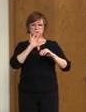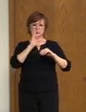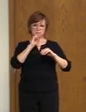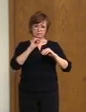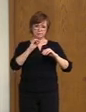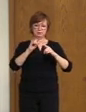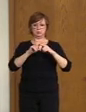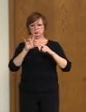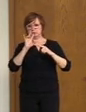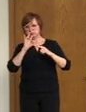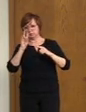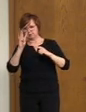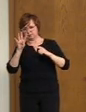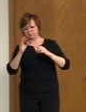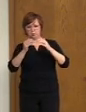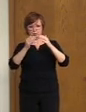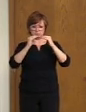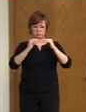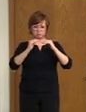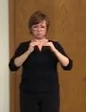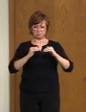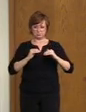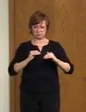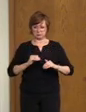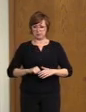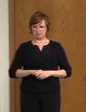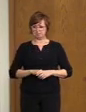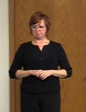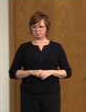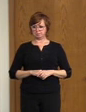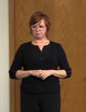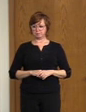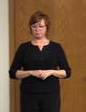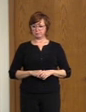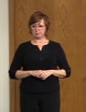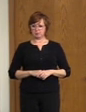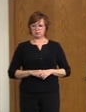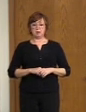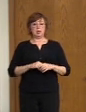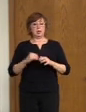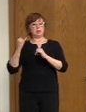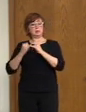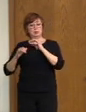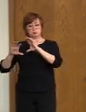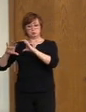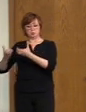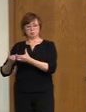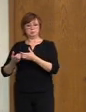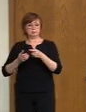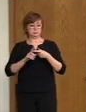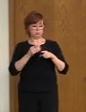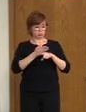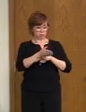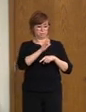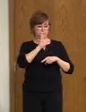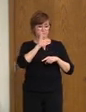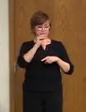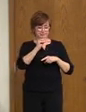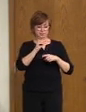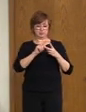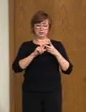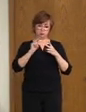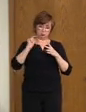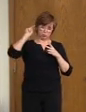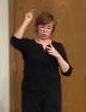each province-wide are on our slide. And last, but certainly not least, is residents over the age of 50 living in remote and